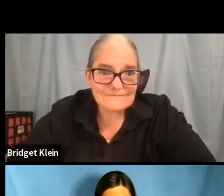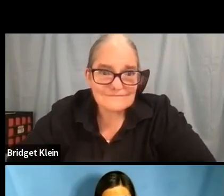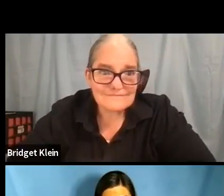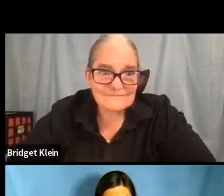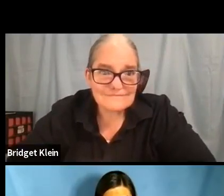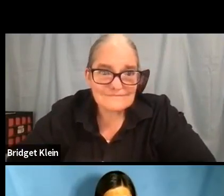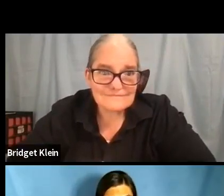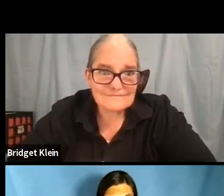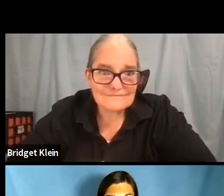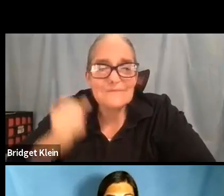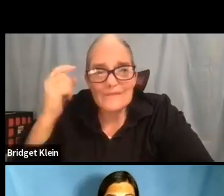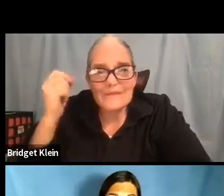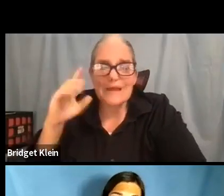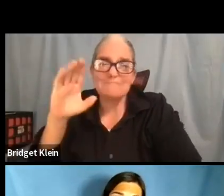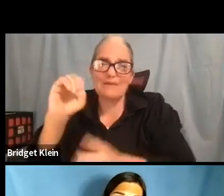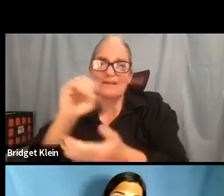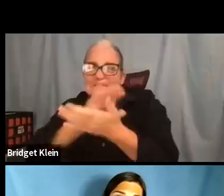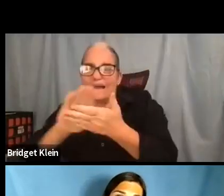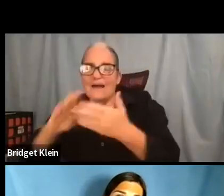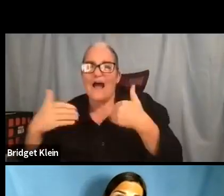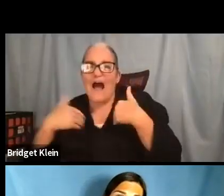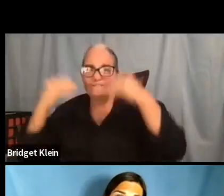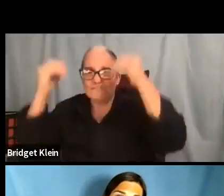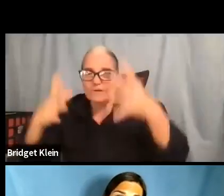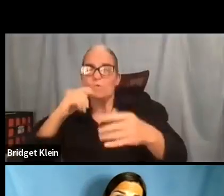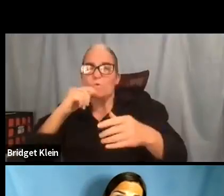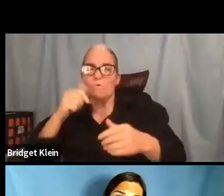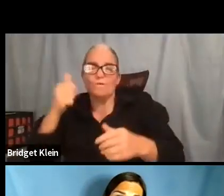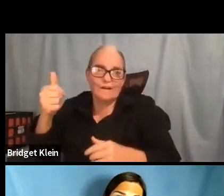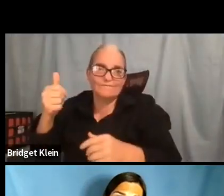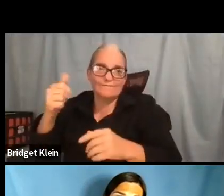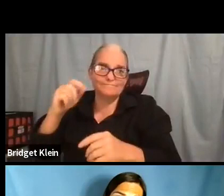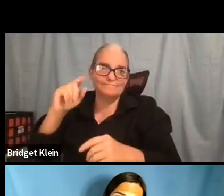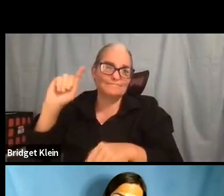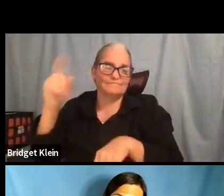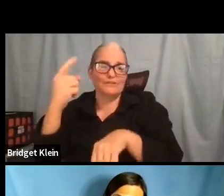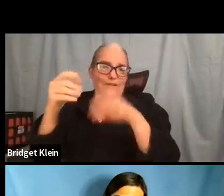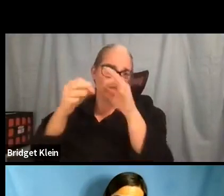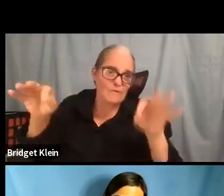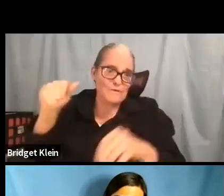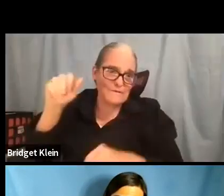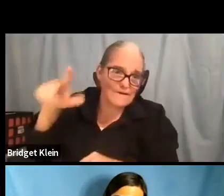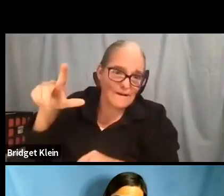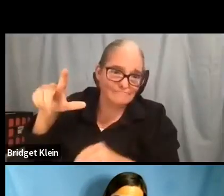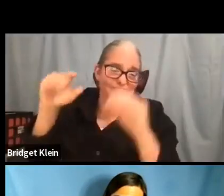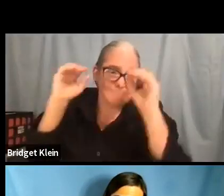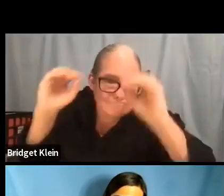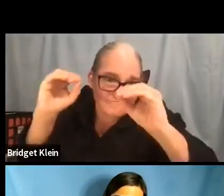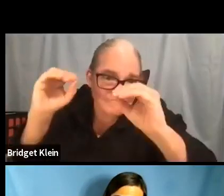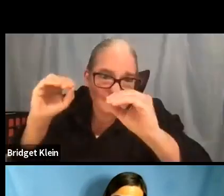ASL, there is a degree specific for being an instructor of ASL.